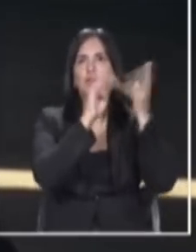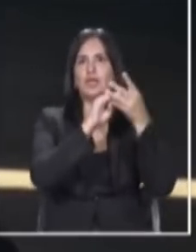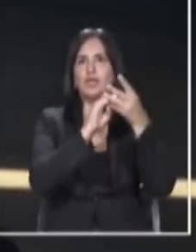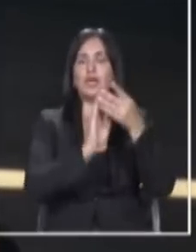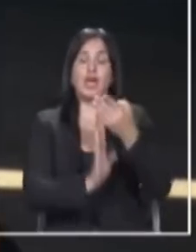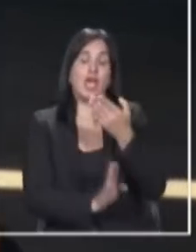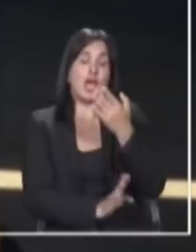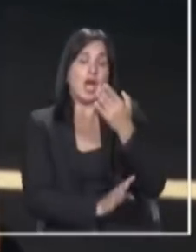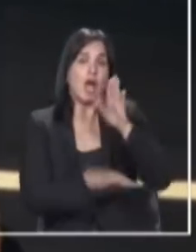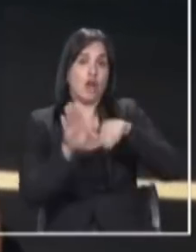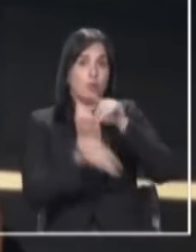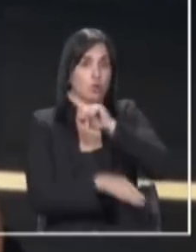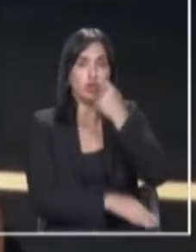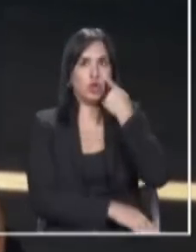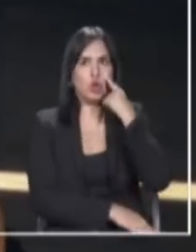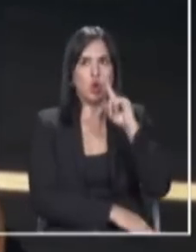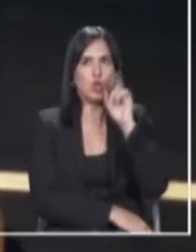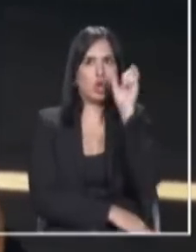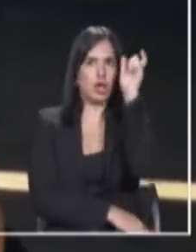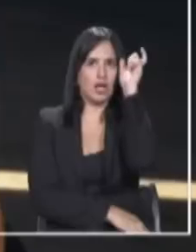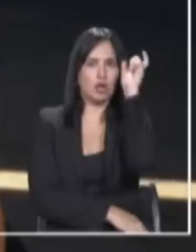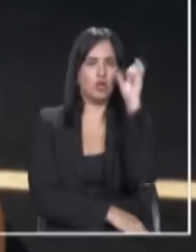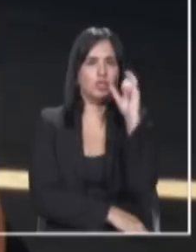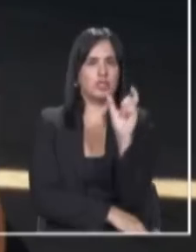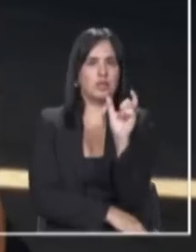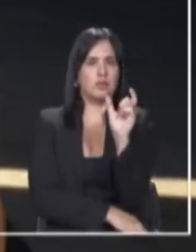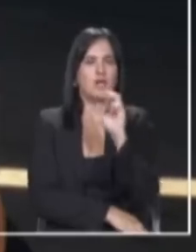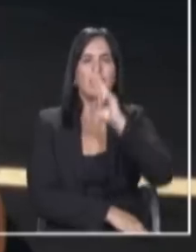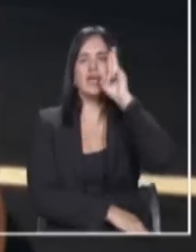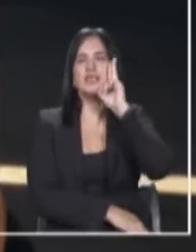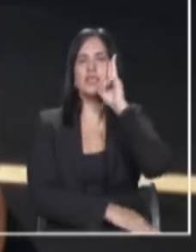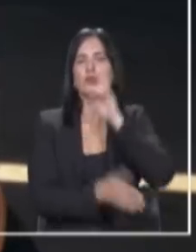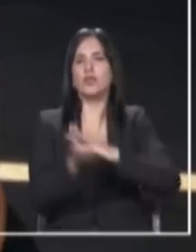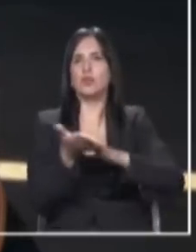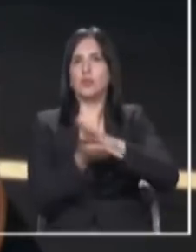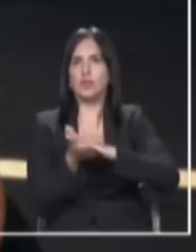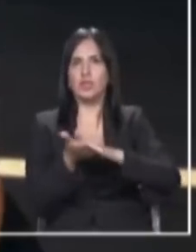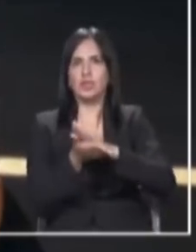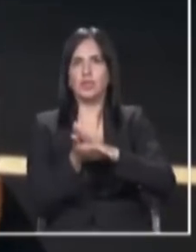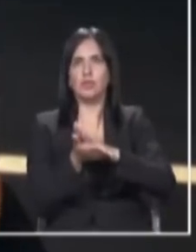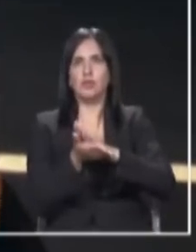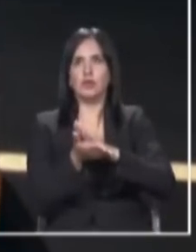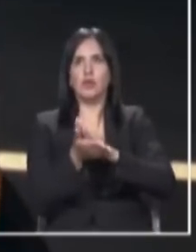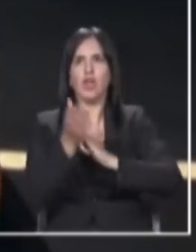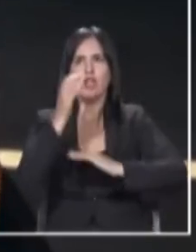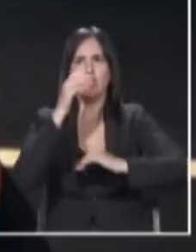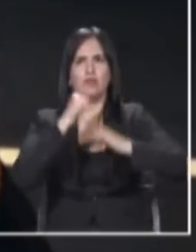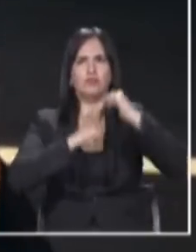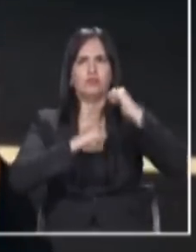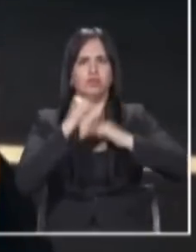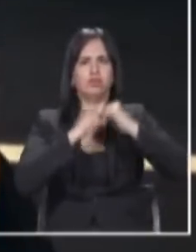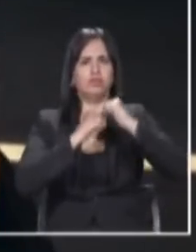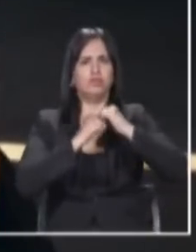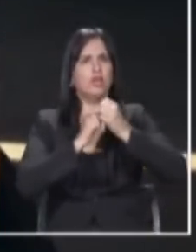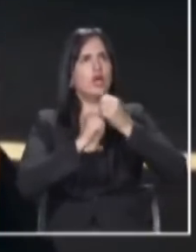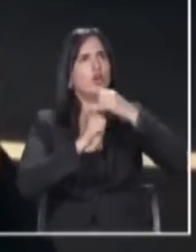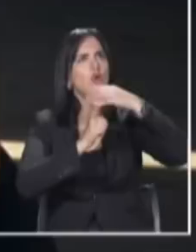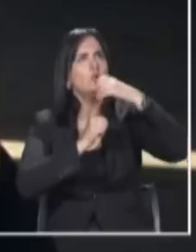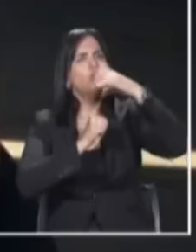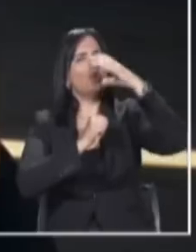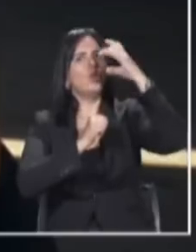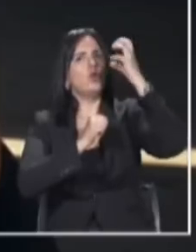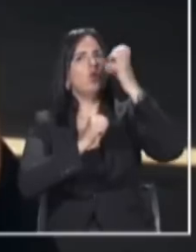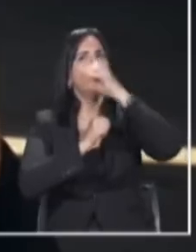don't know this concept but do you recall for example the chimneys that produce this thick black smoke